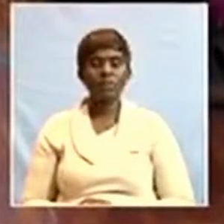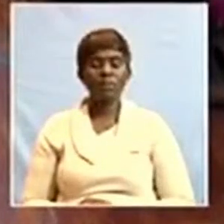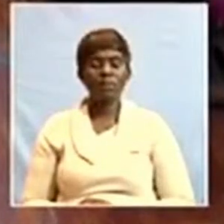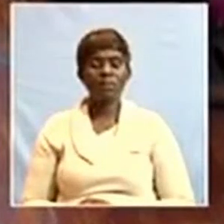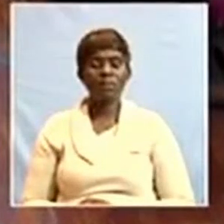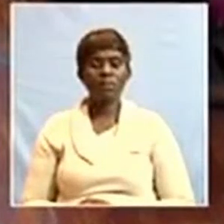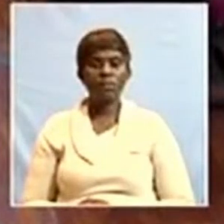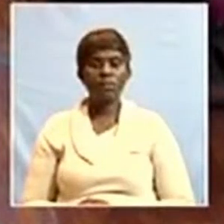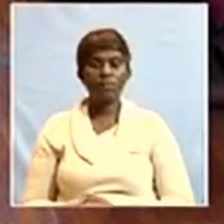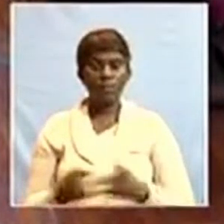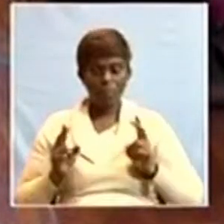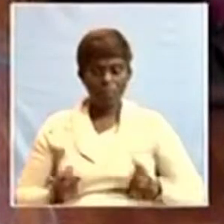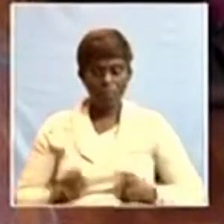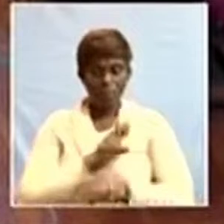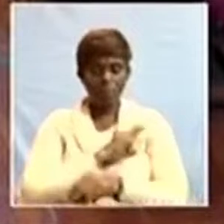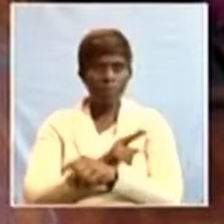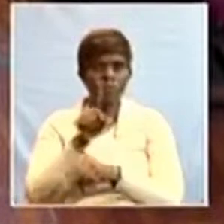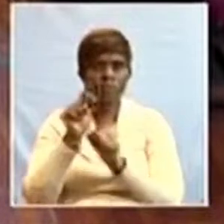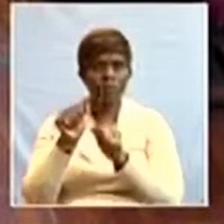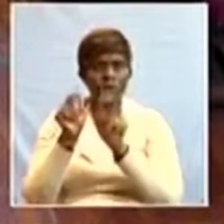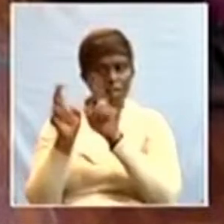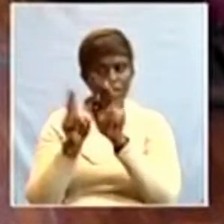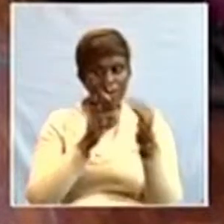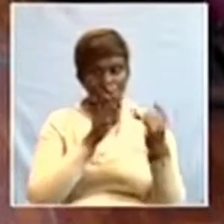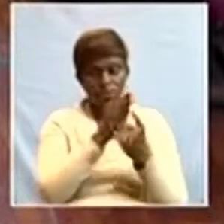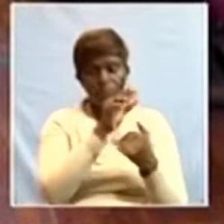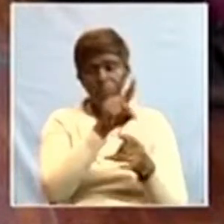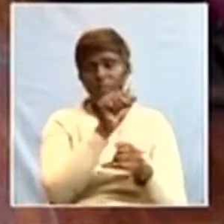Human Resource, you can respond to the question through the PS.